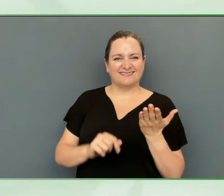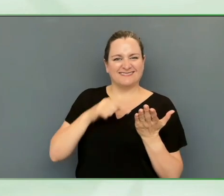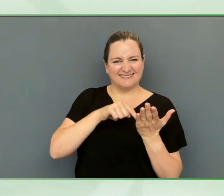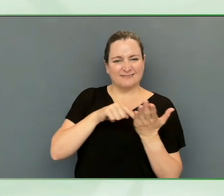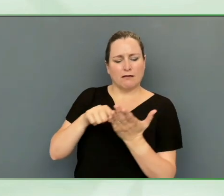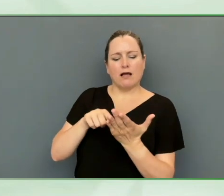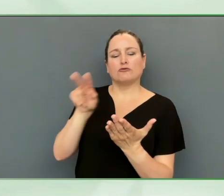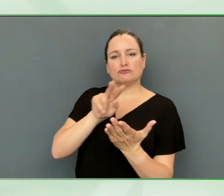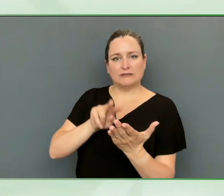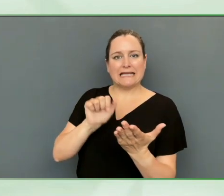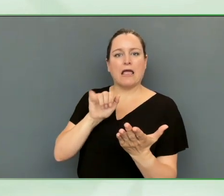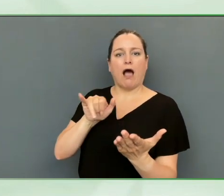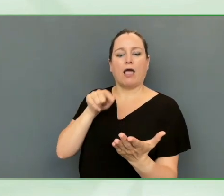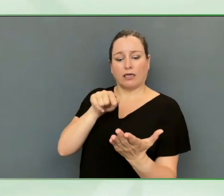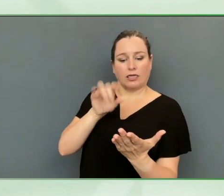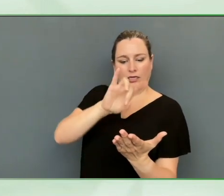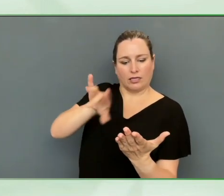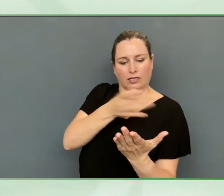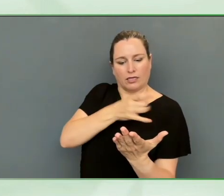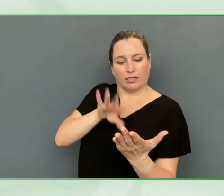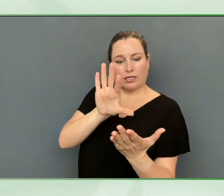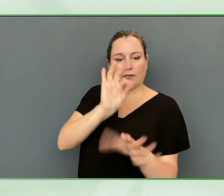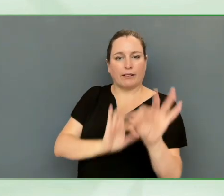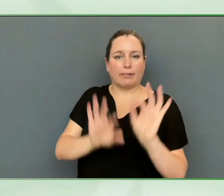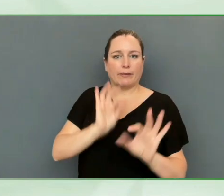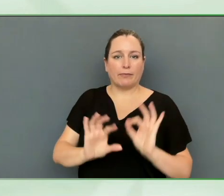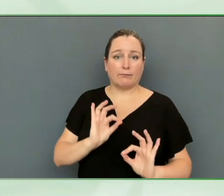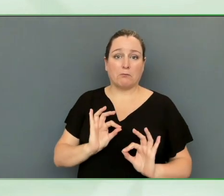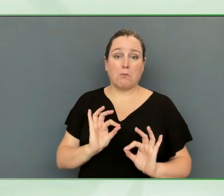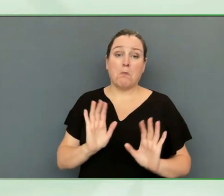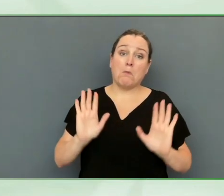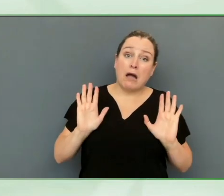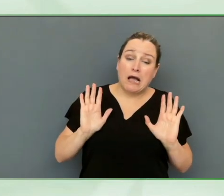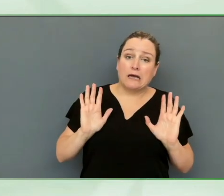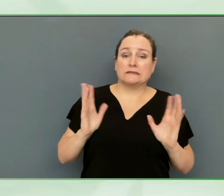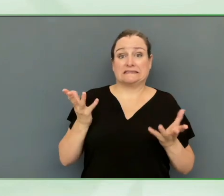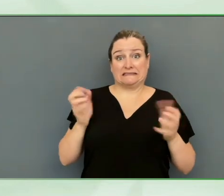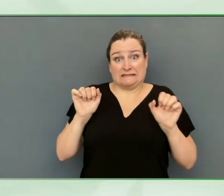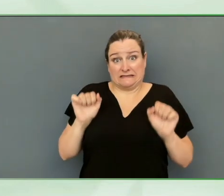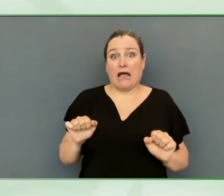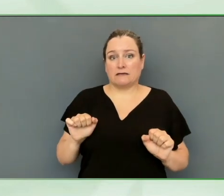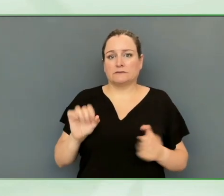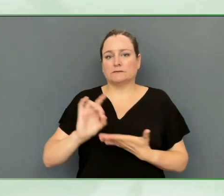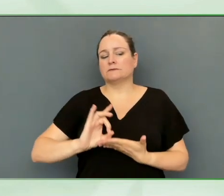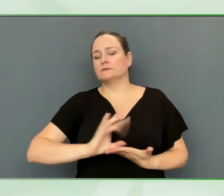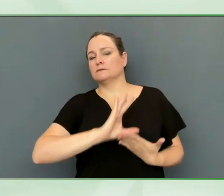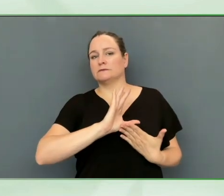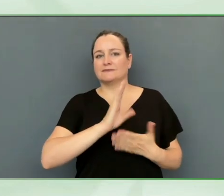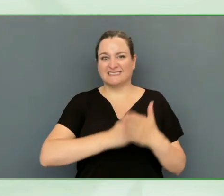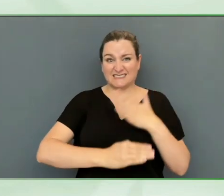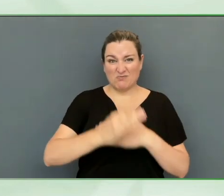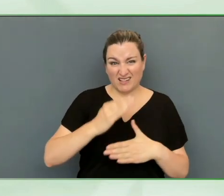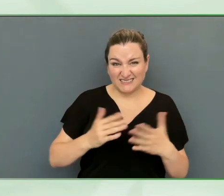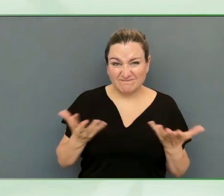nervousness on how it could have a negative impact for people with disabilities. We don't have the data to really